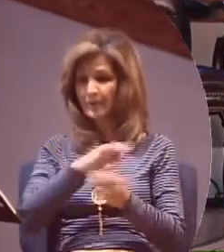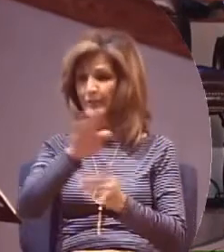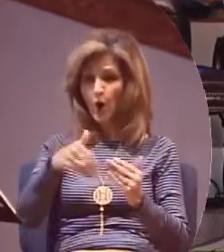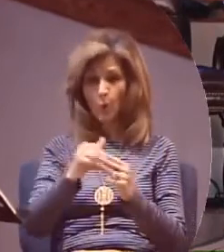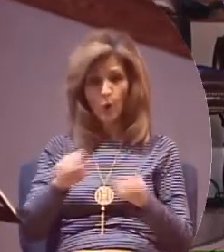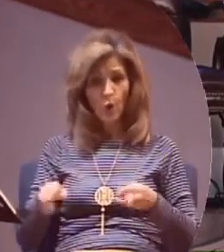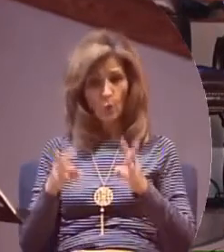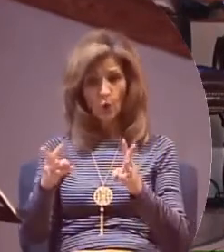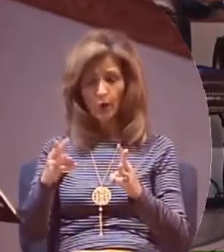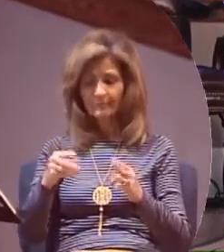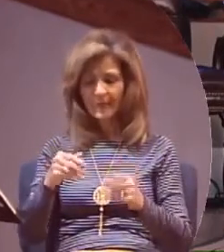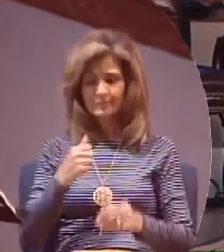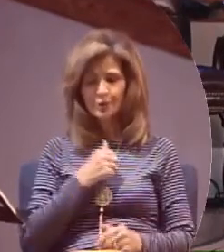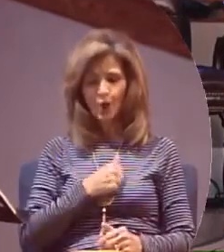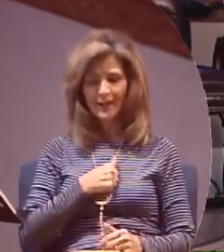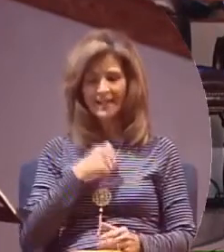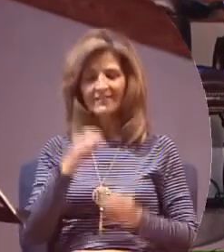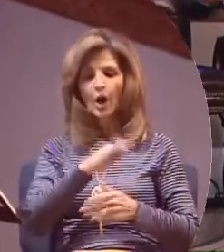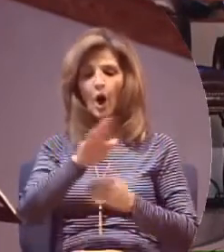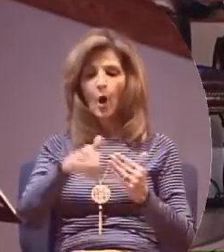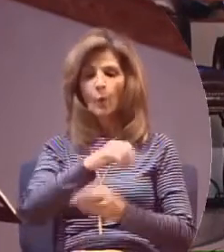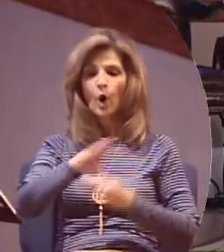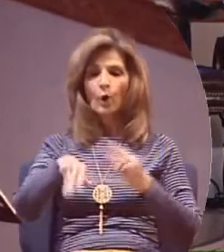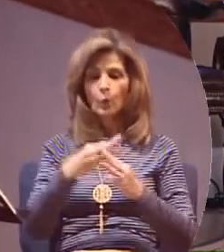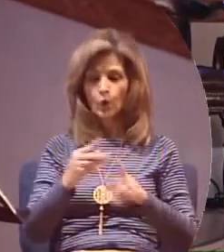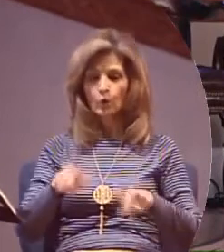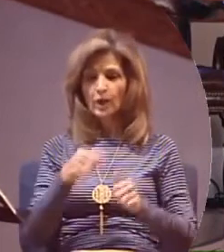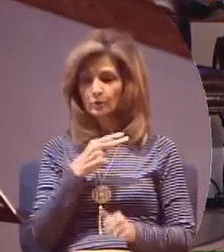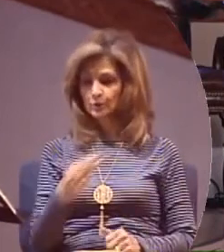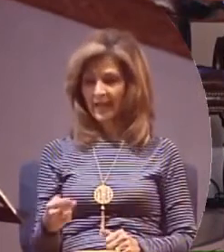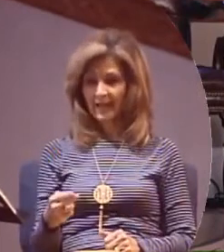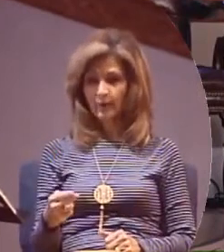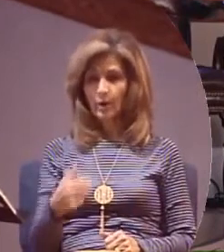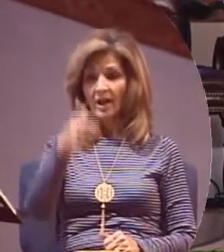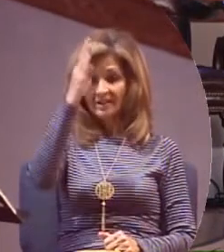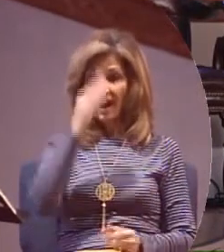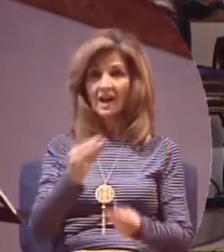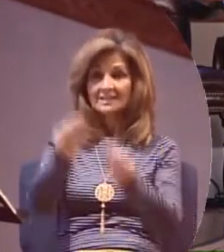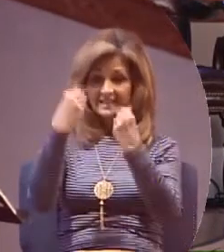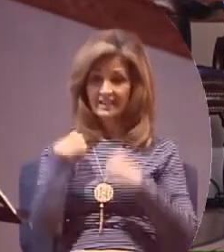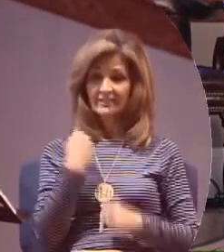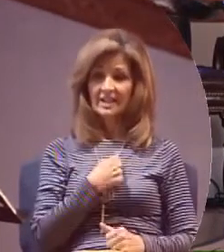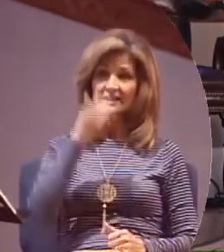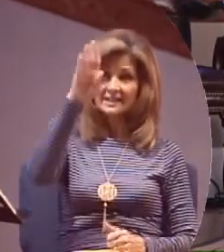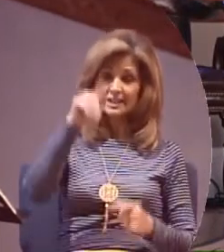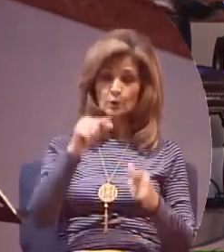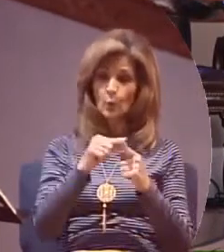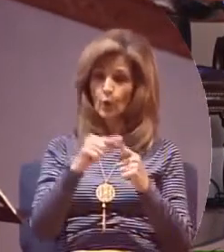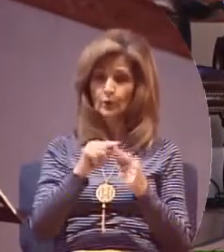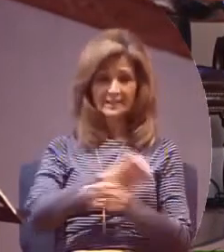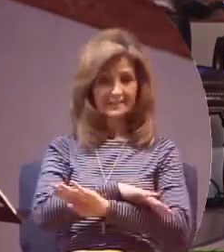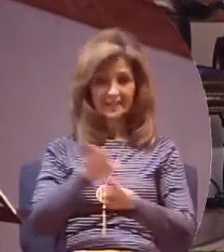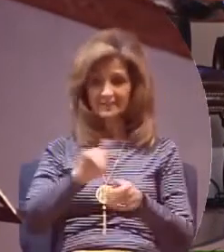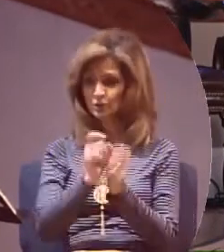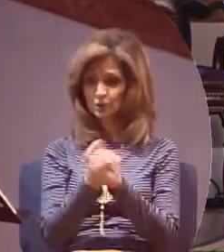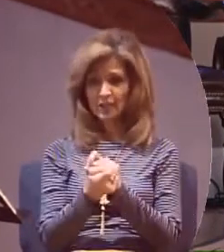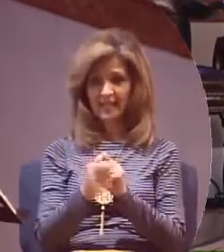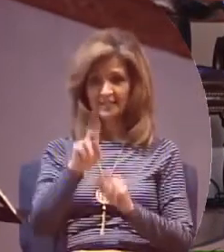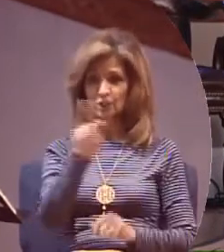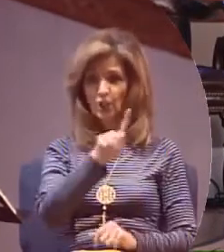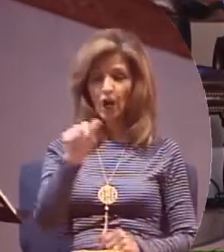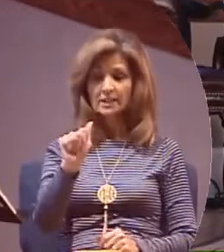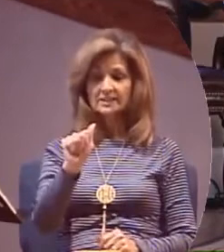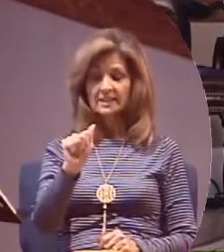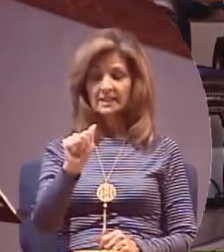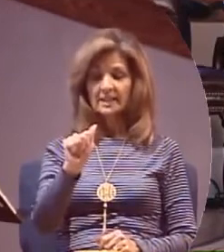world goes to hell. God's given us His Word. Uzzah was a good man but lost his life because David did